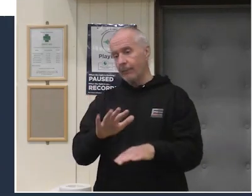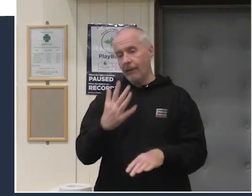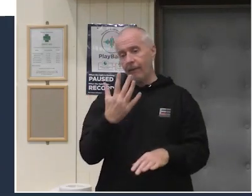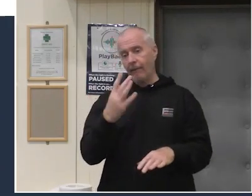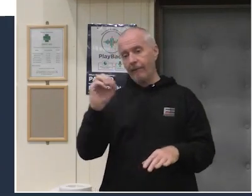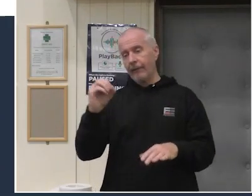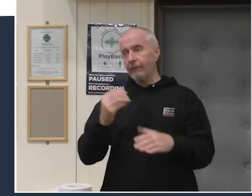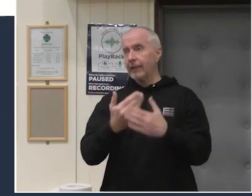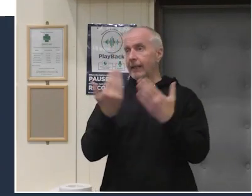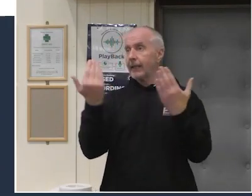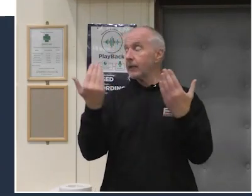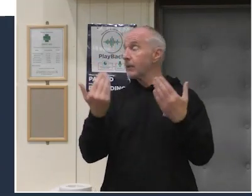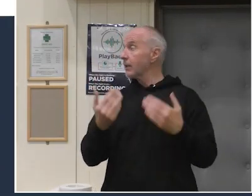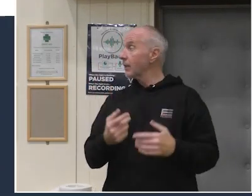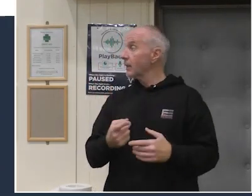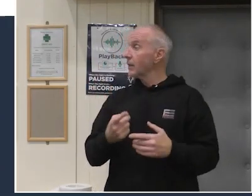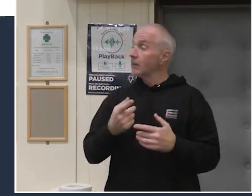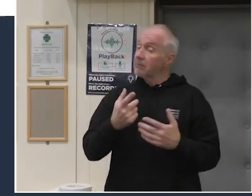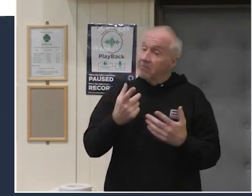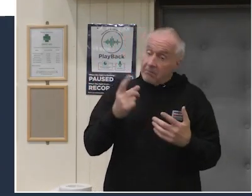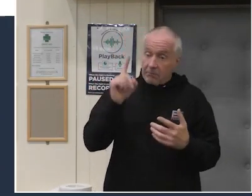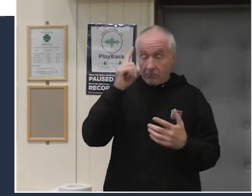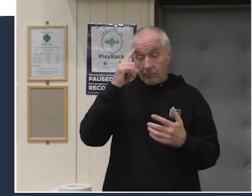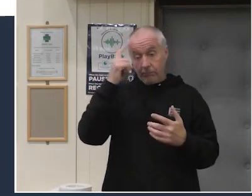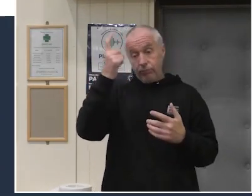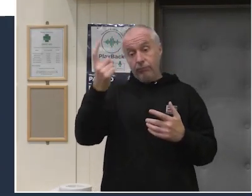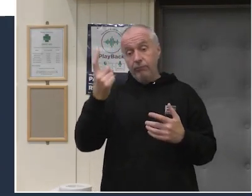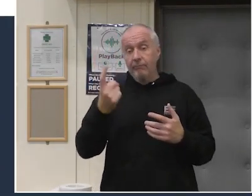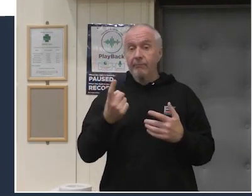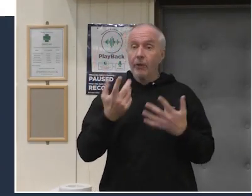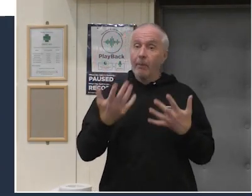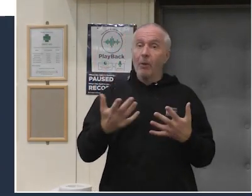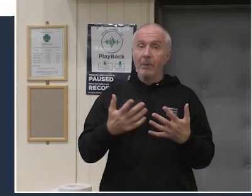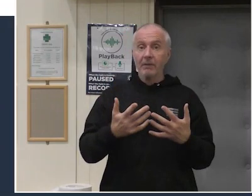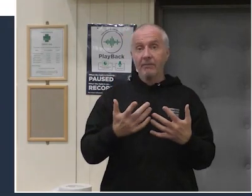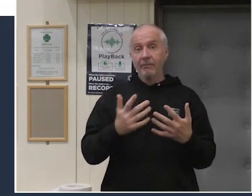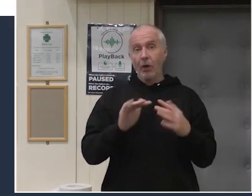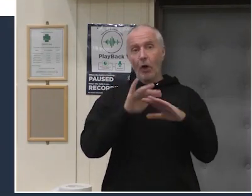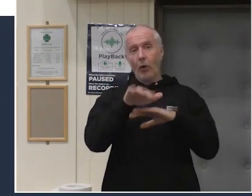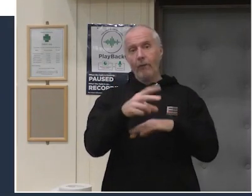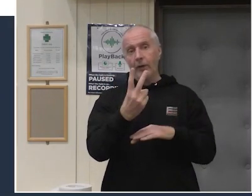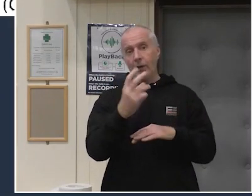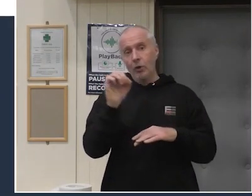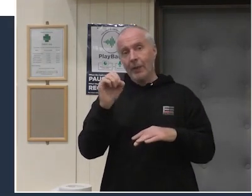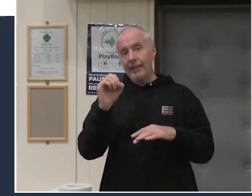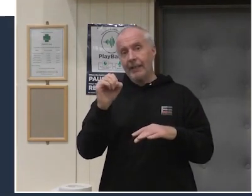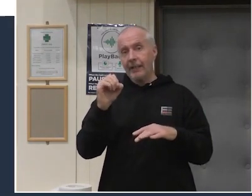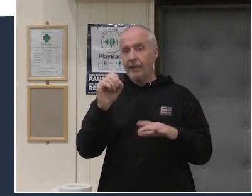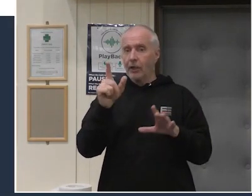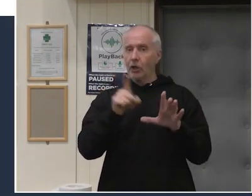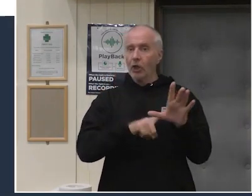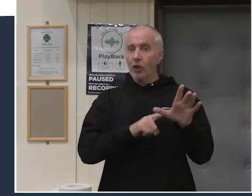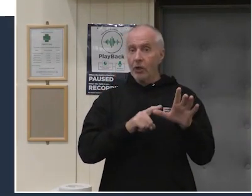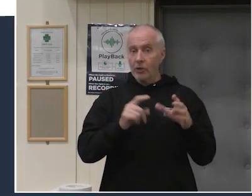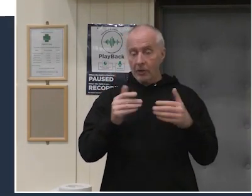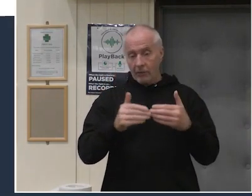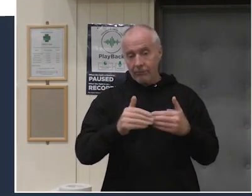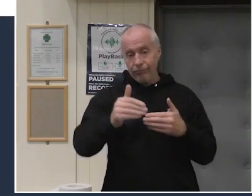days. It's currently predicted to take over 20 years. Just flicking back